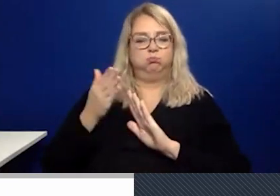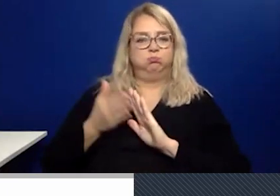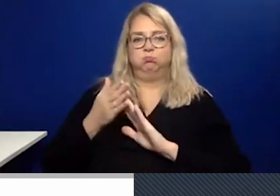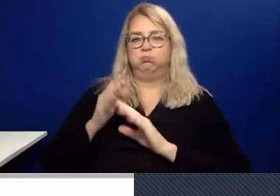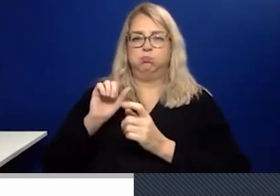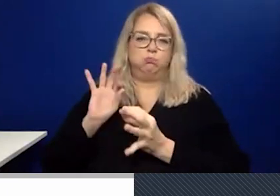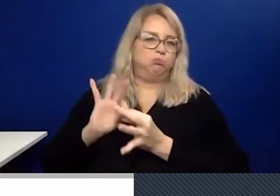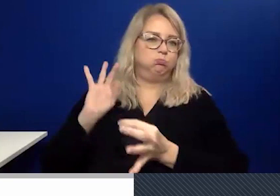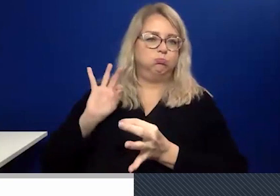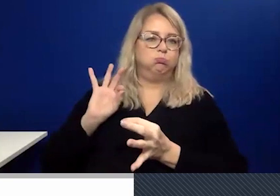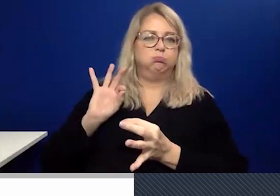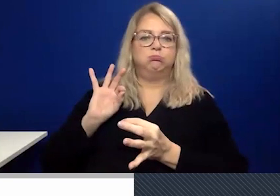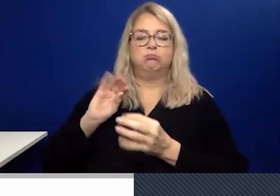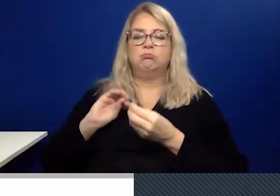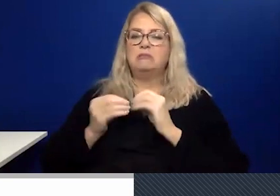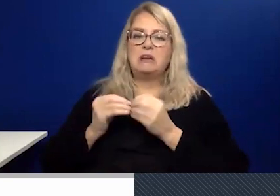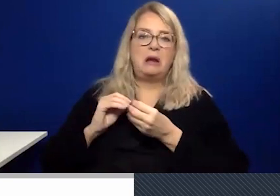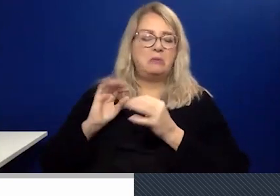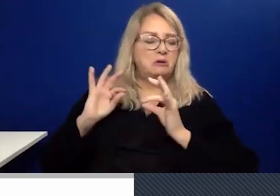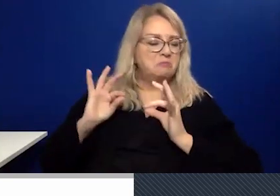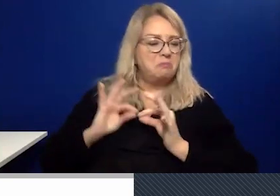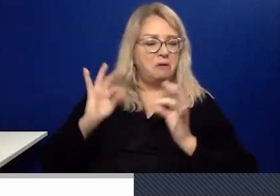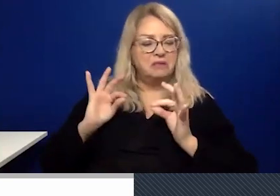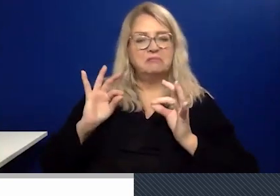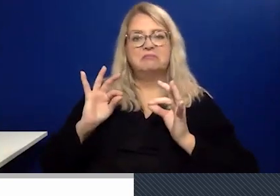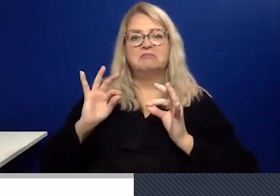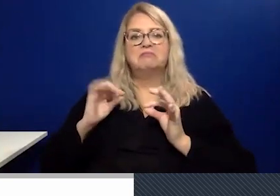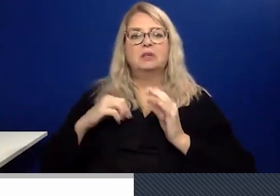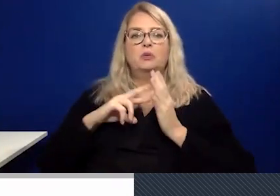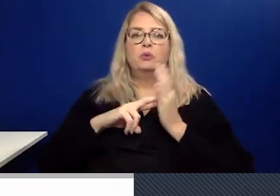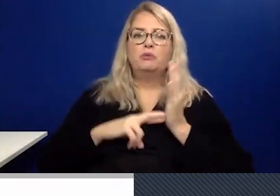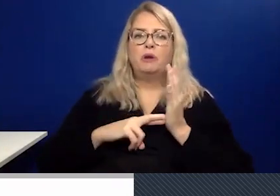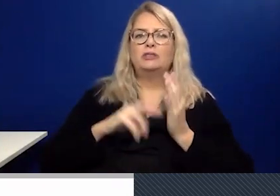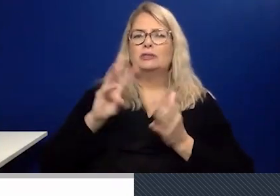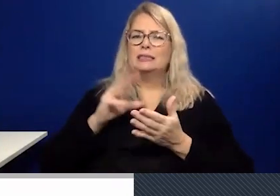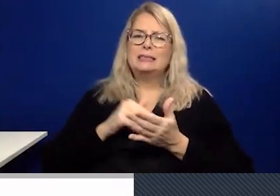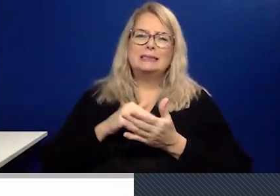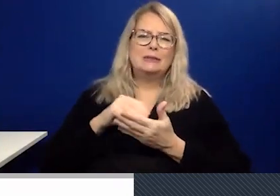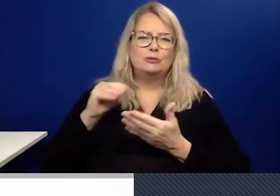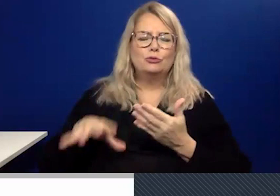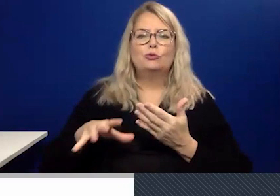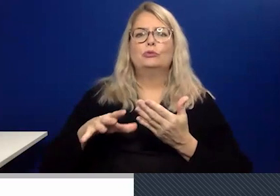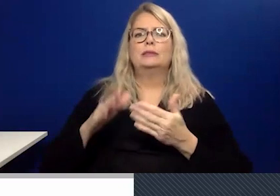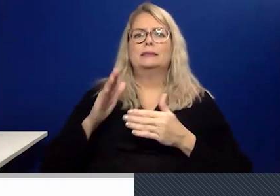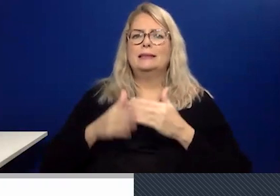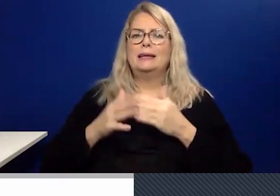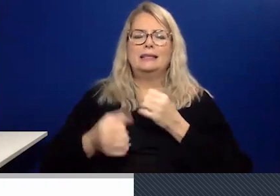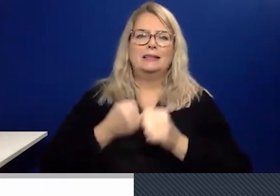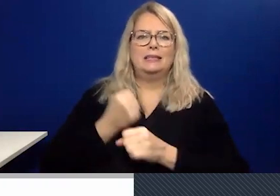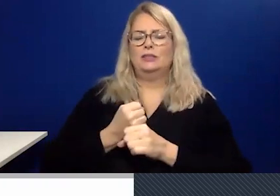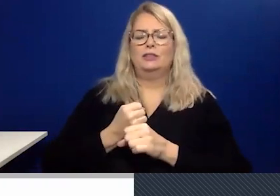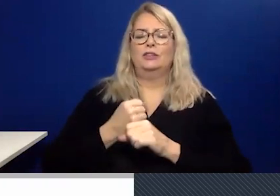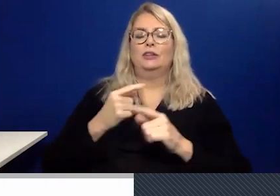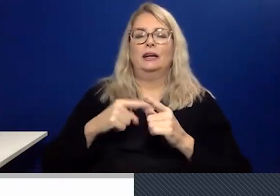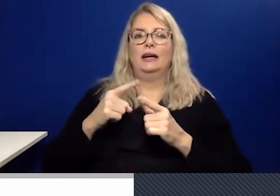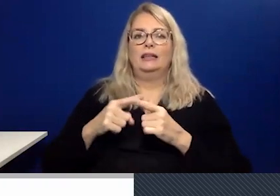numbers down to a T. You know, we registered, you know, 6,000 students by, you know, the end of the year or whatever. And then we'd